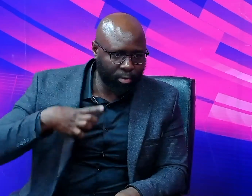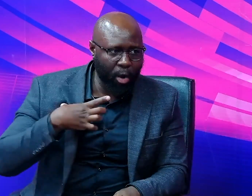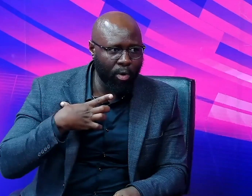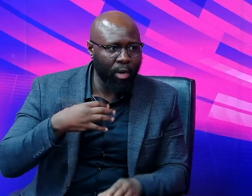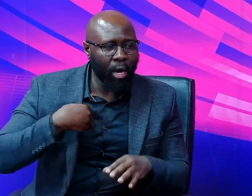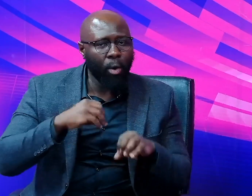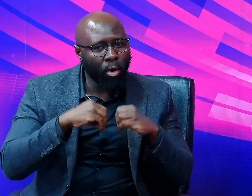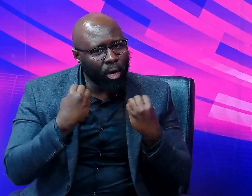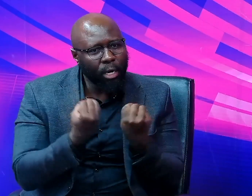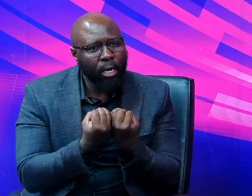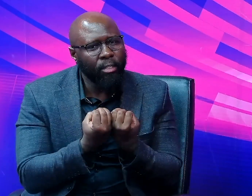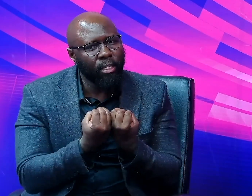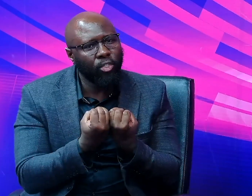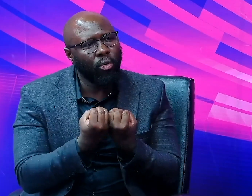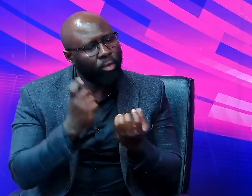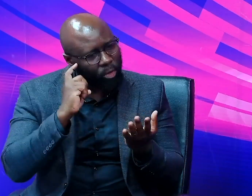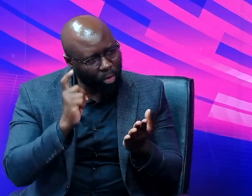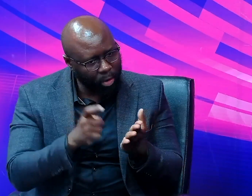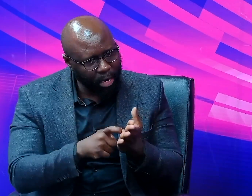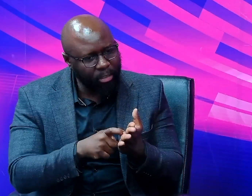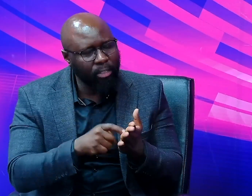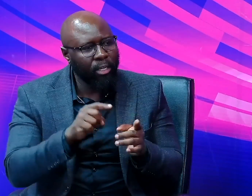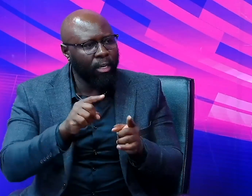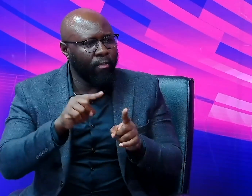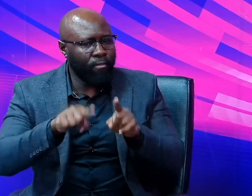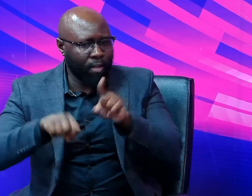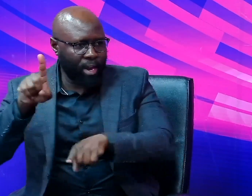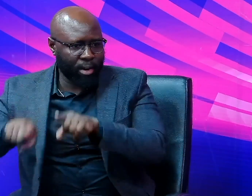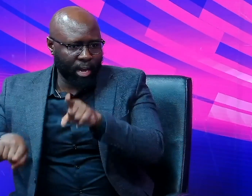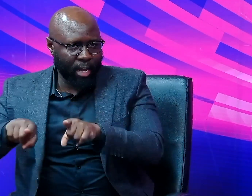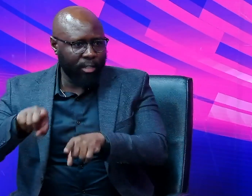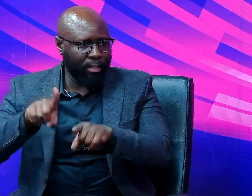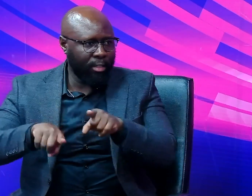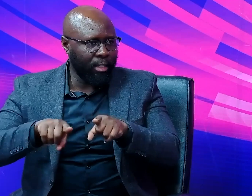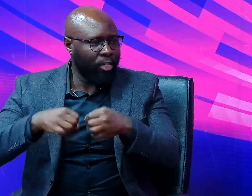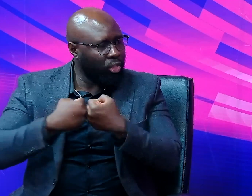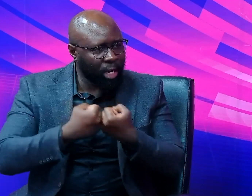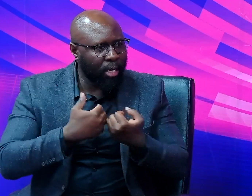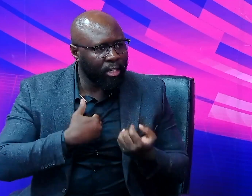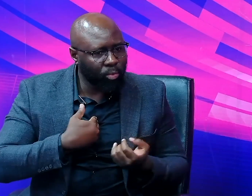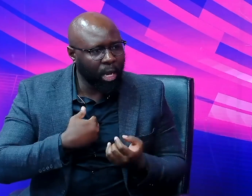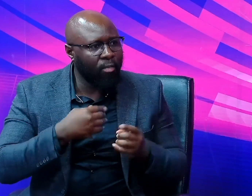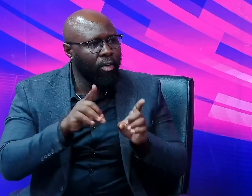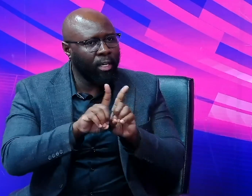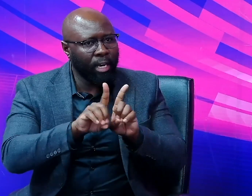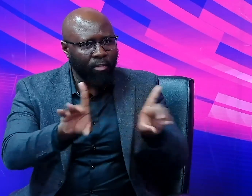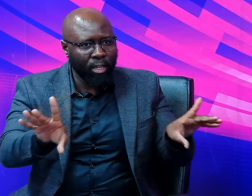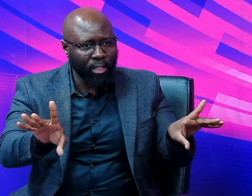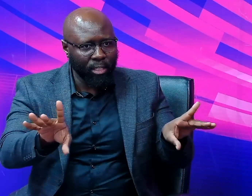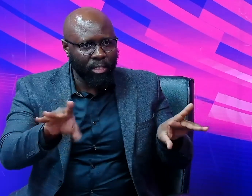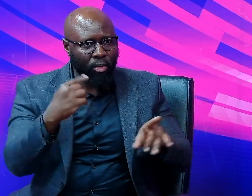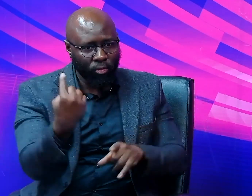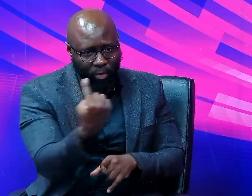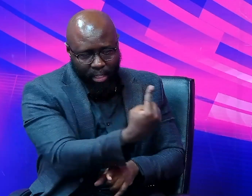allow me to say that I'm so proud of my organization because it recognizes various challenges that we